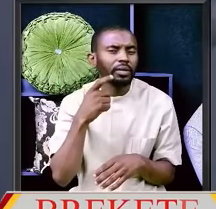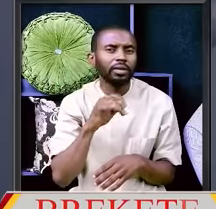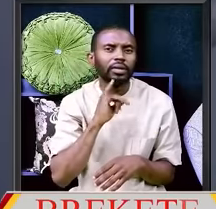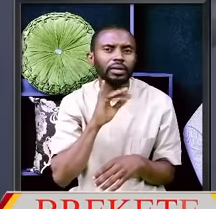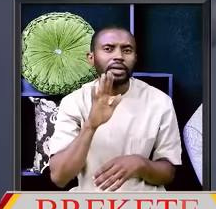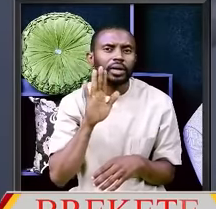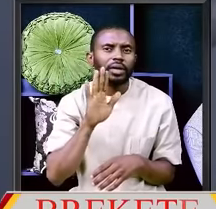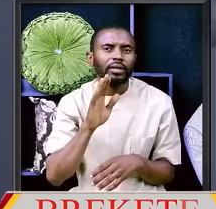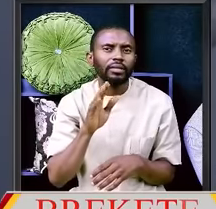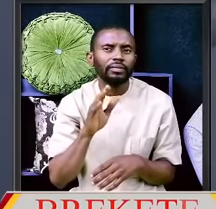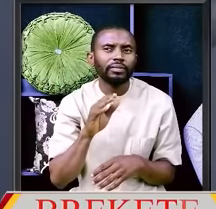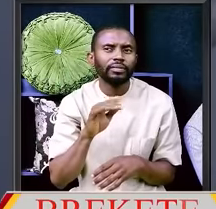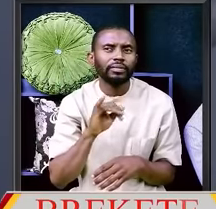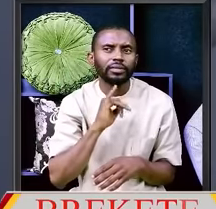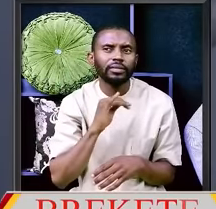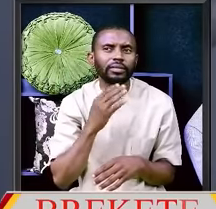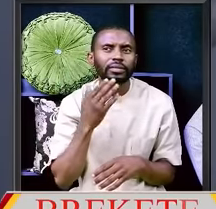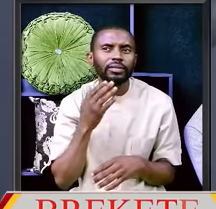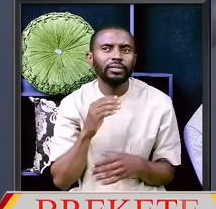Especially